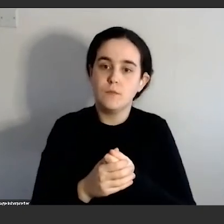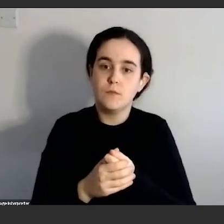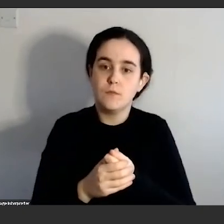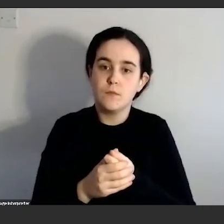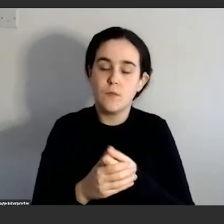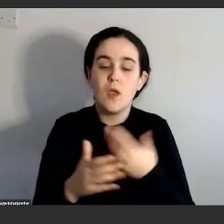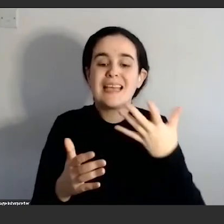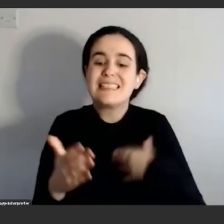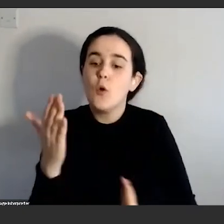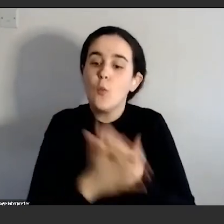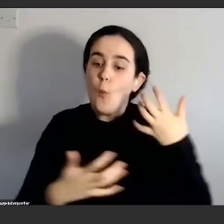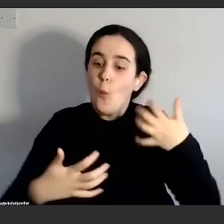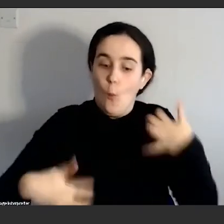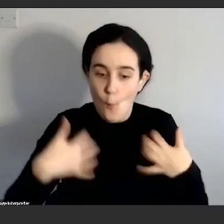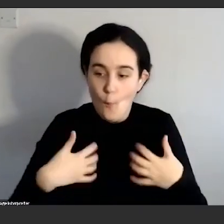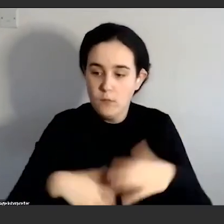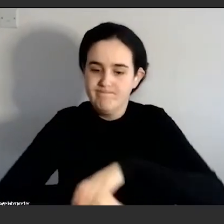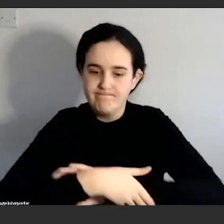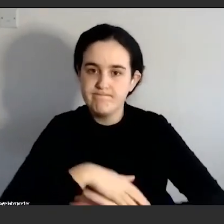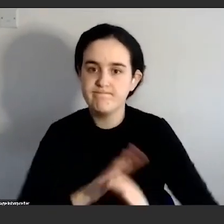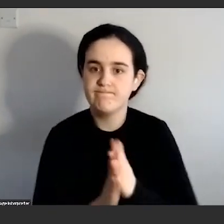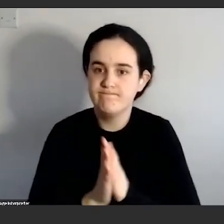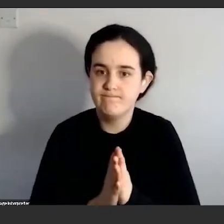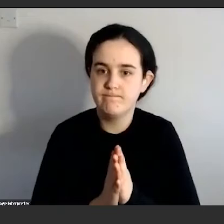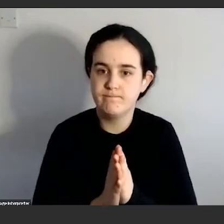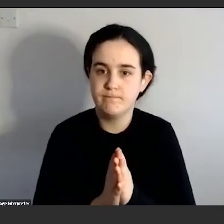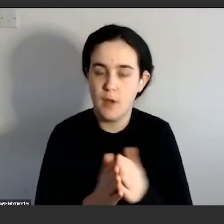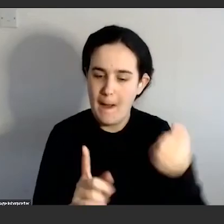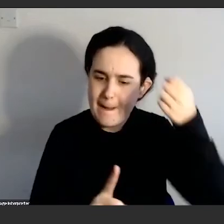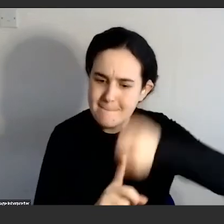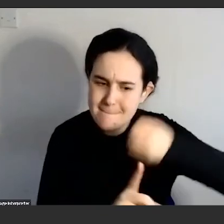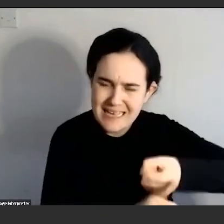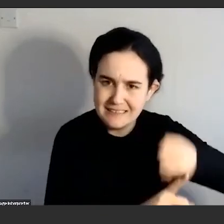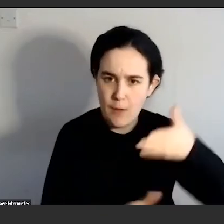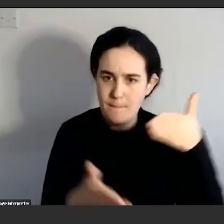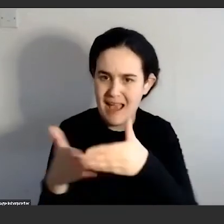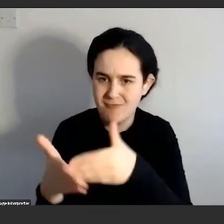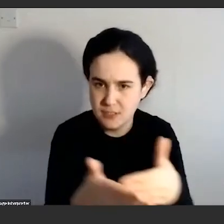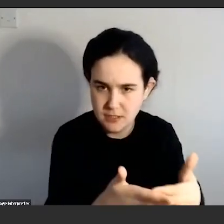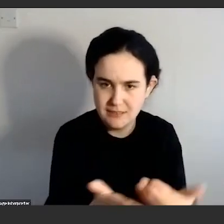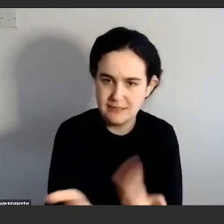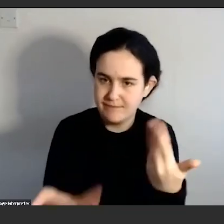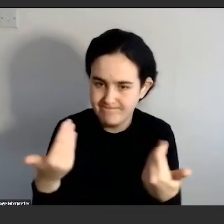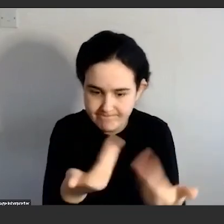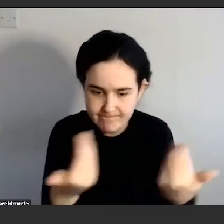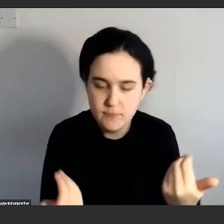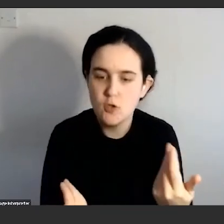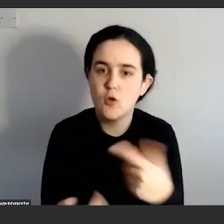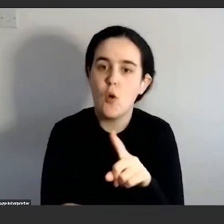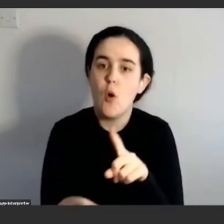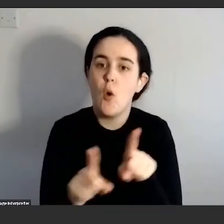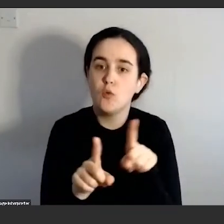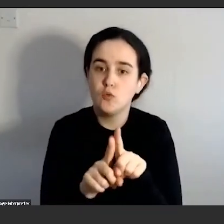you. We move on. How much money would this cost to really break down the barriers so